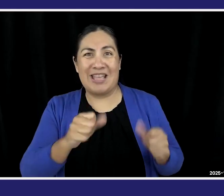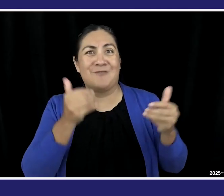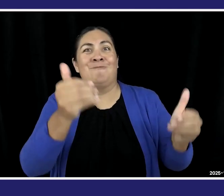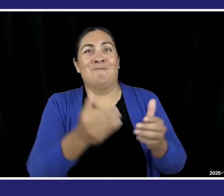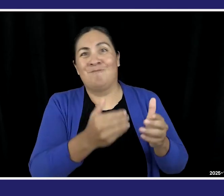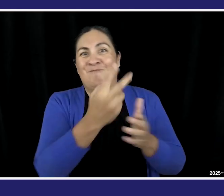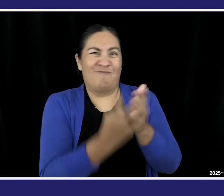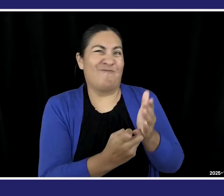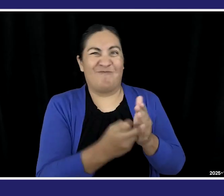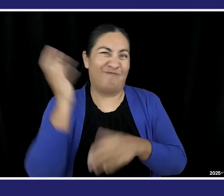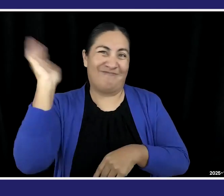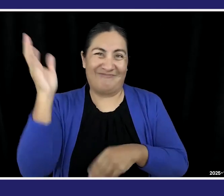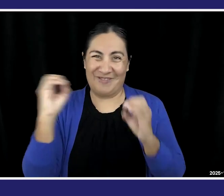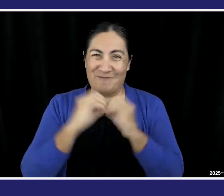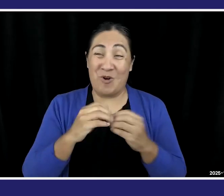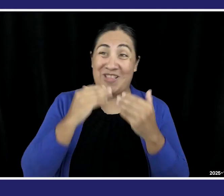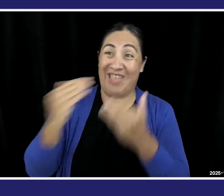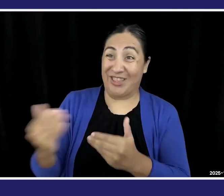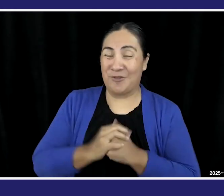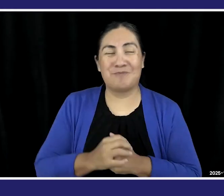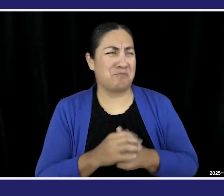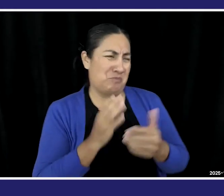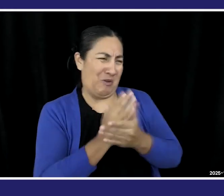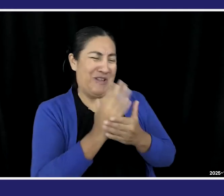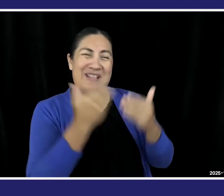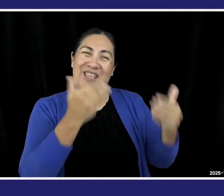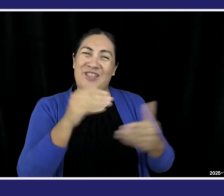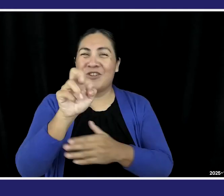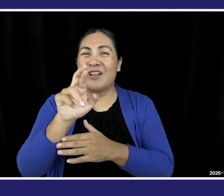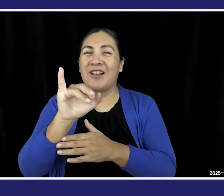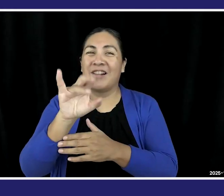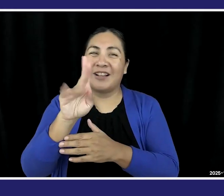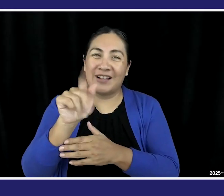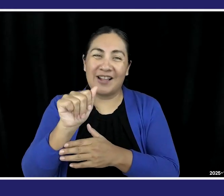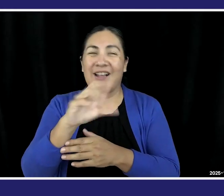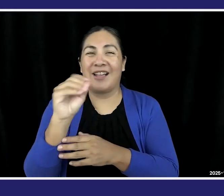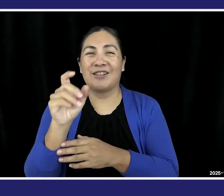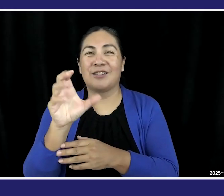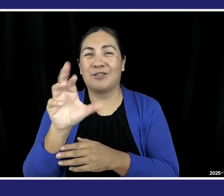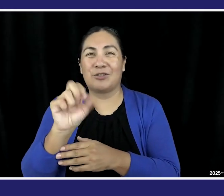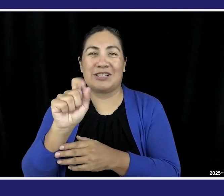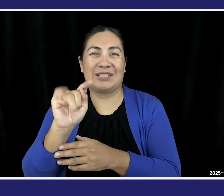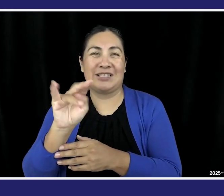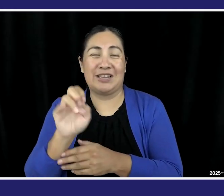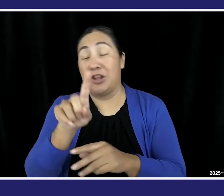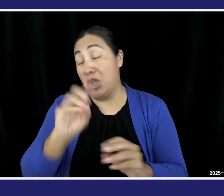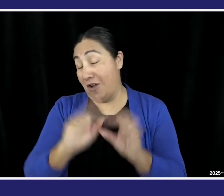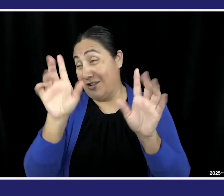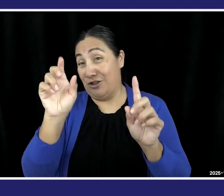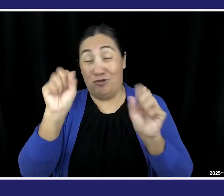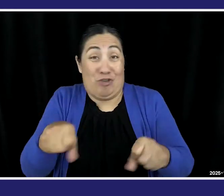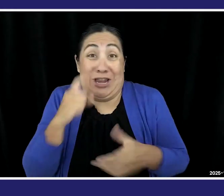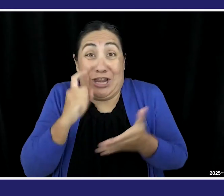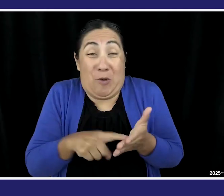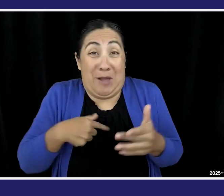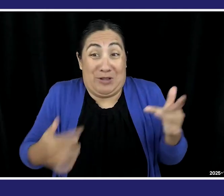Thank you. All right. Thank you, Erica and Christine. And obviously, as you can tell, I am just so excited to